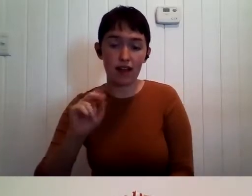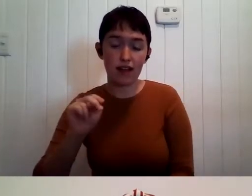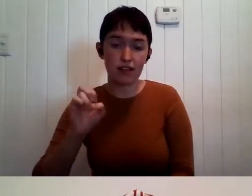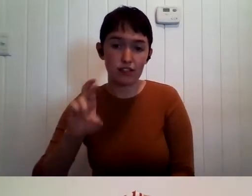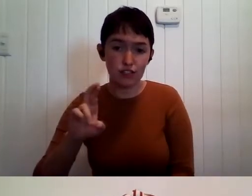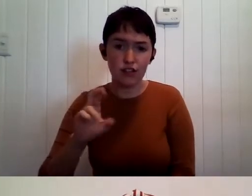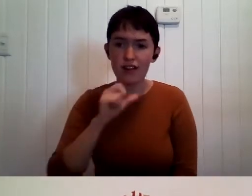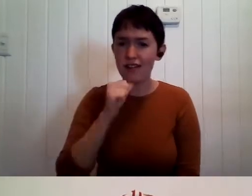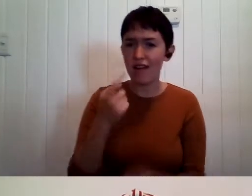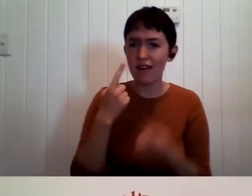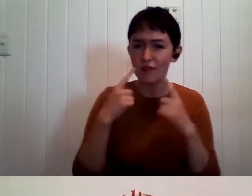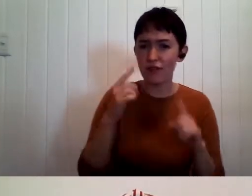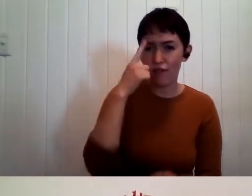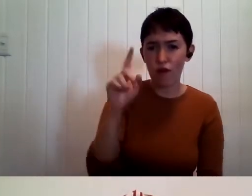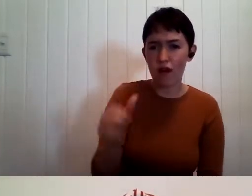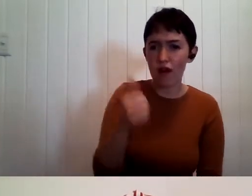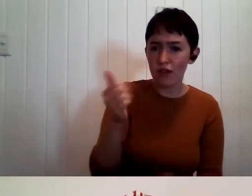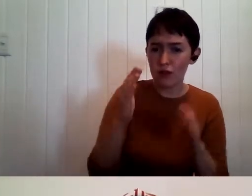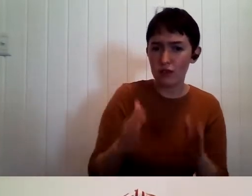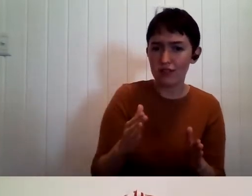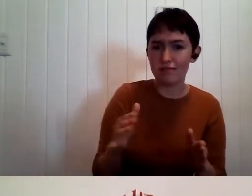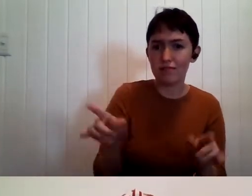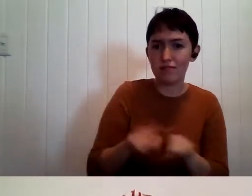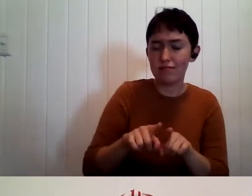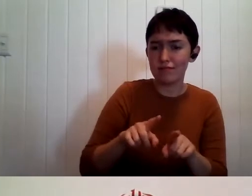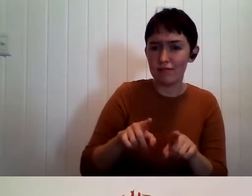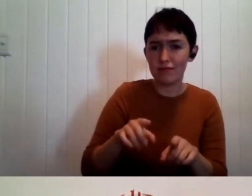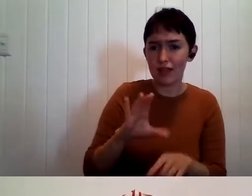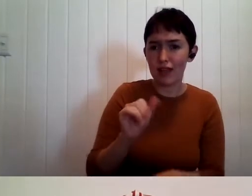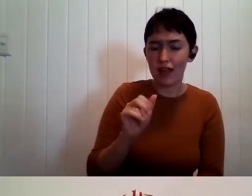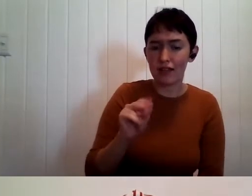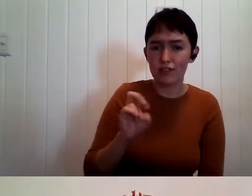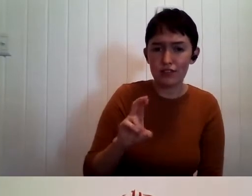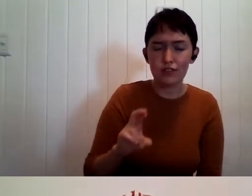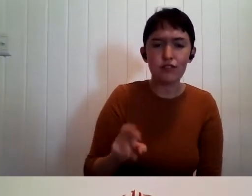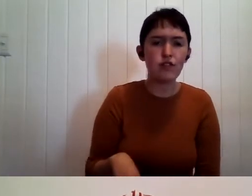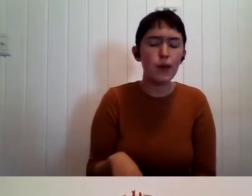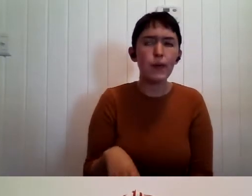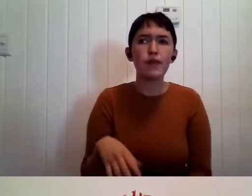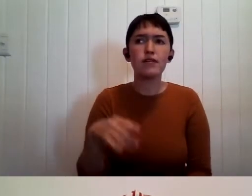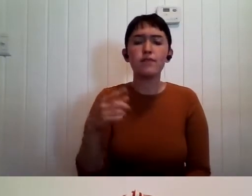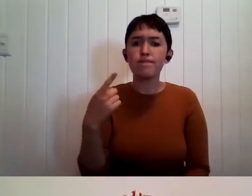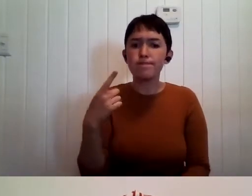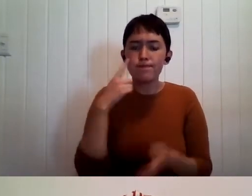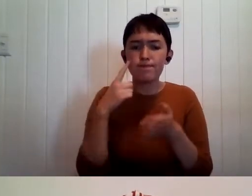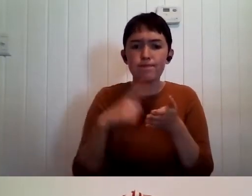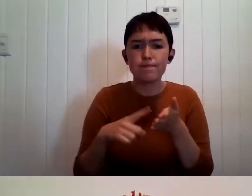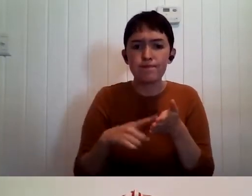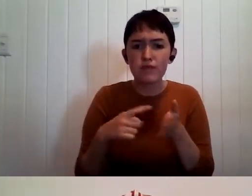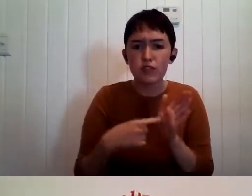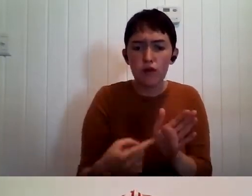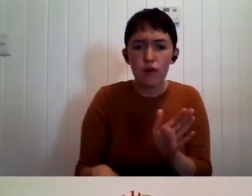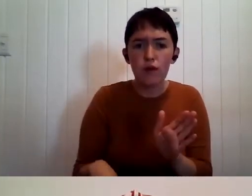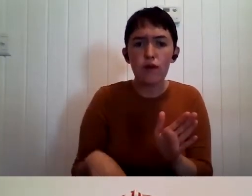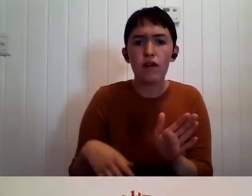that made it cancerous, that went from a normal lung cell, just a standard lung cell doing the respiration thing that lungs do, and then turned